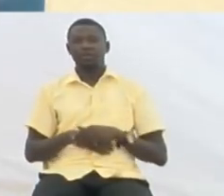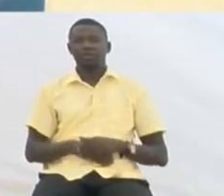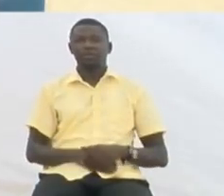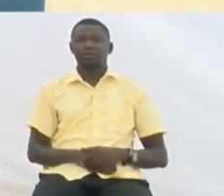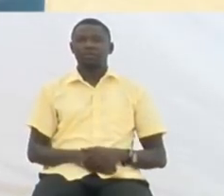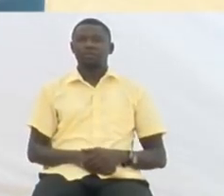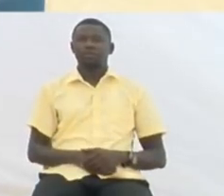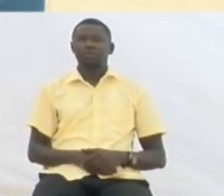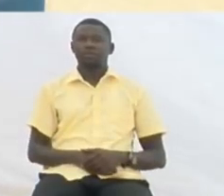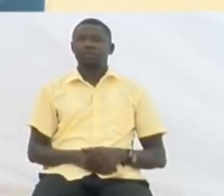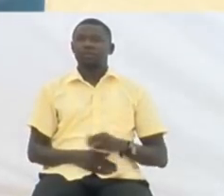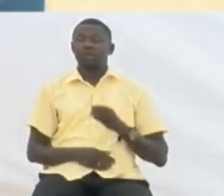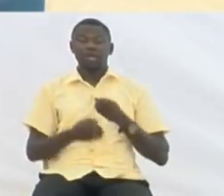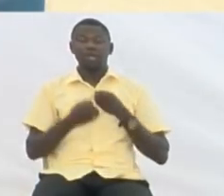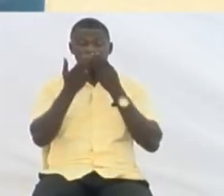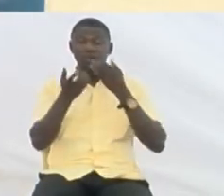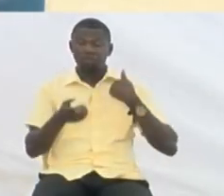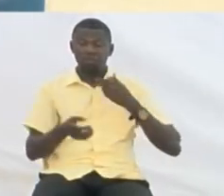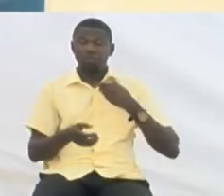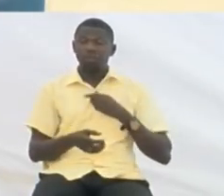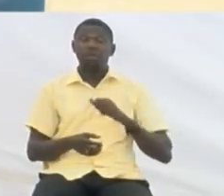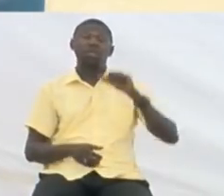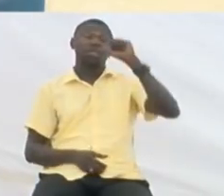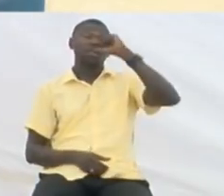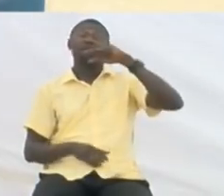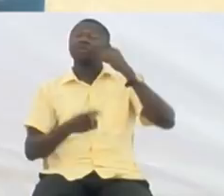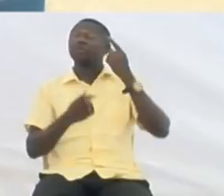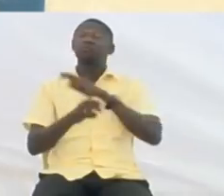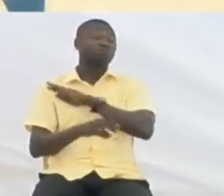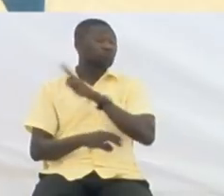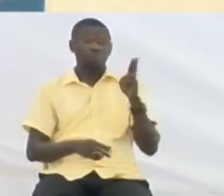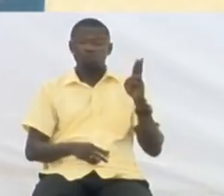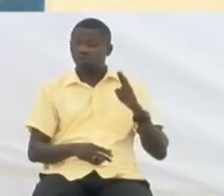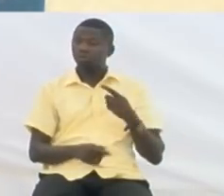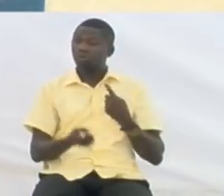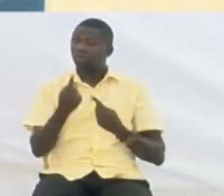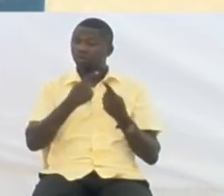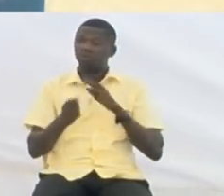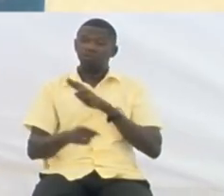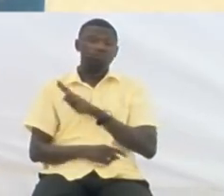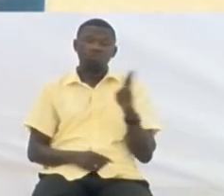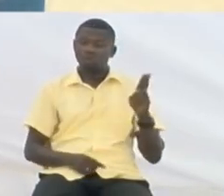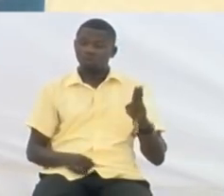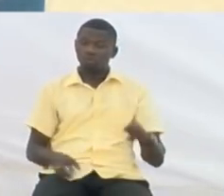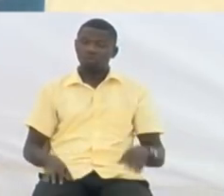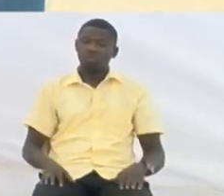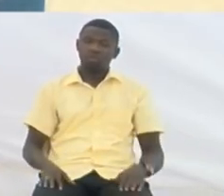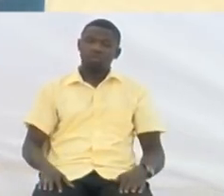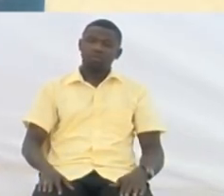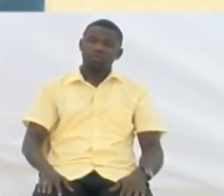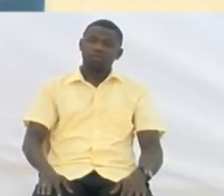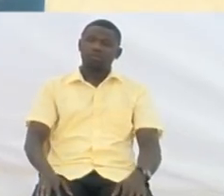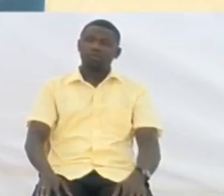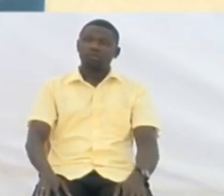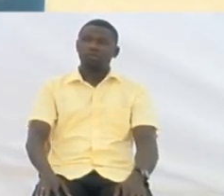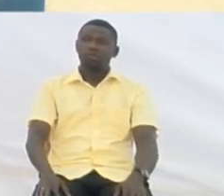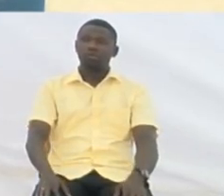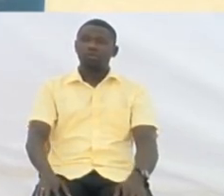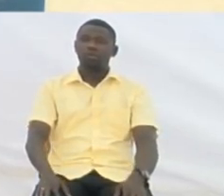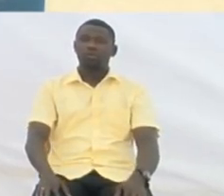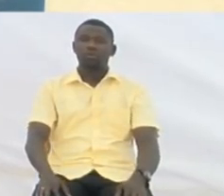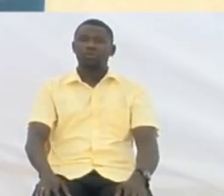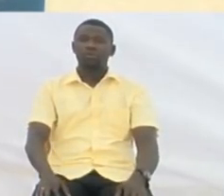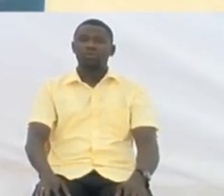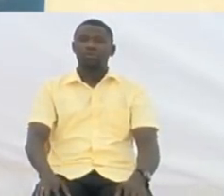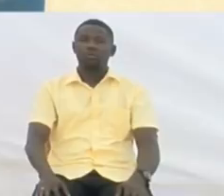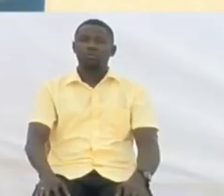people there, there will be no drinking of the concoction again. We are going to kill each